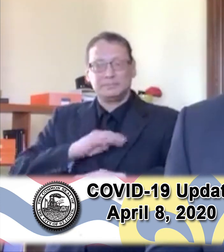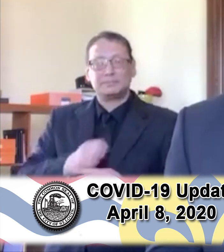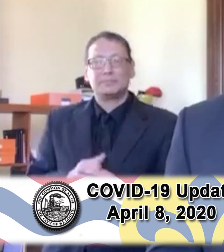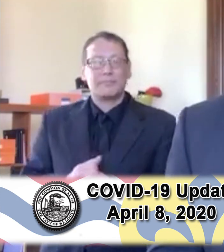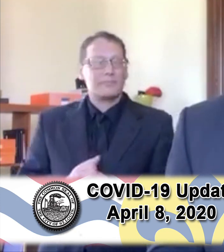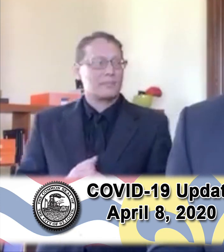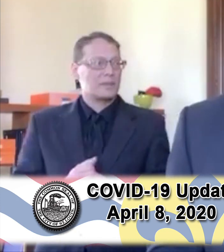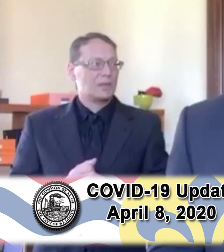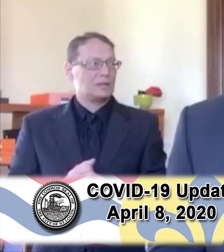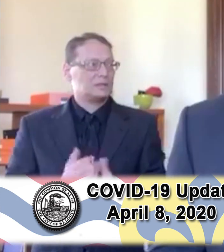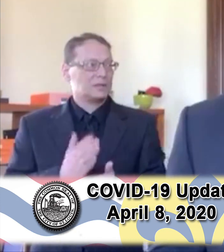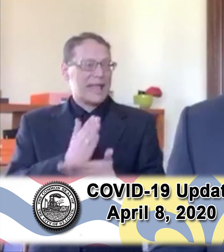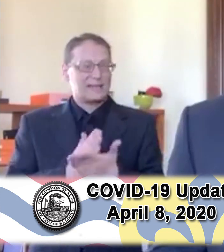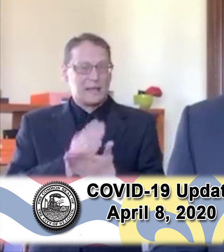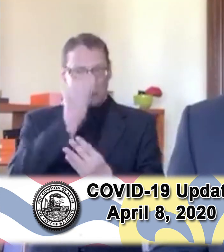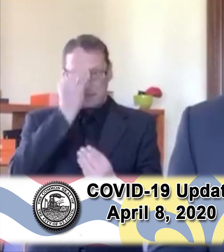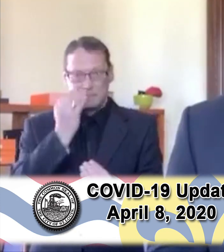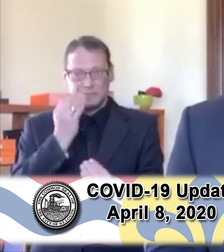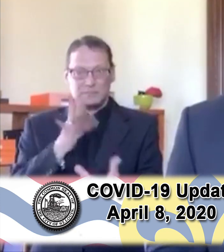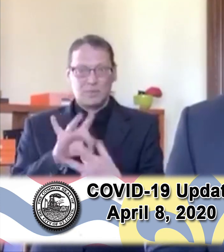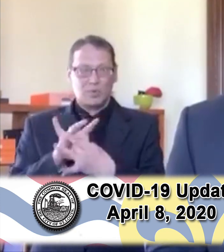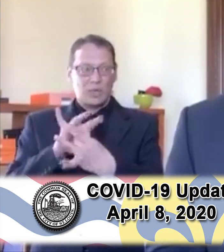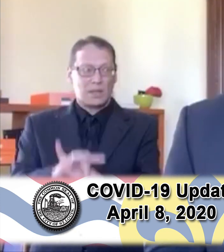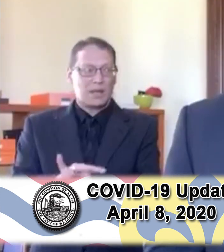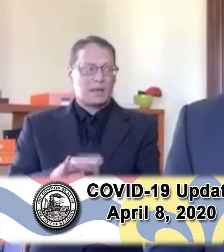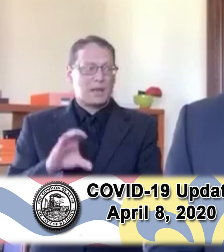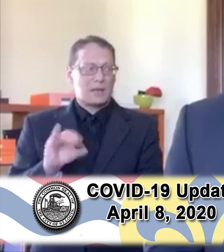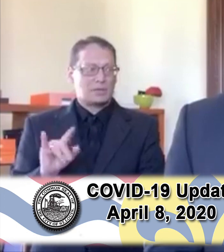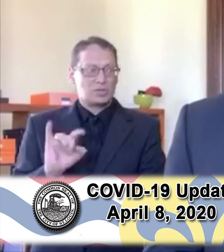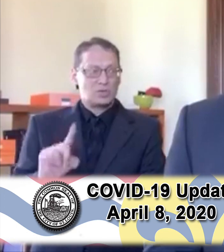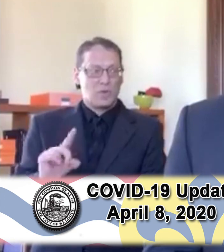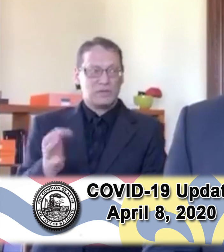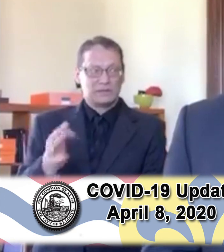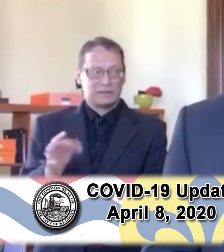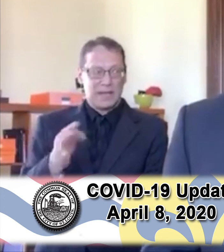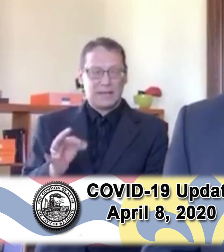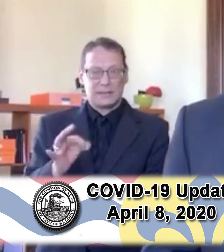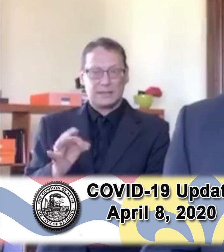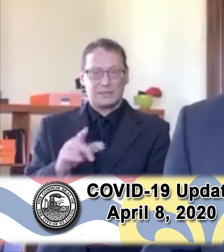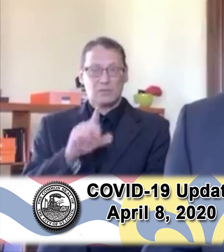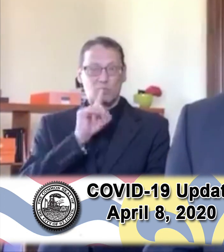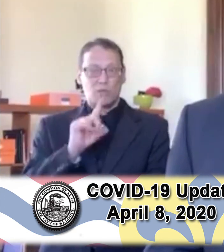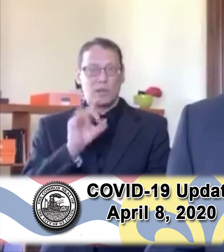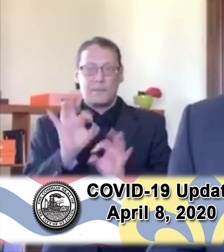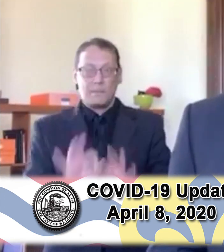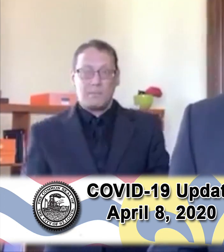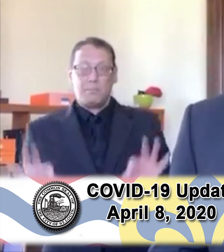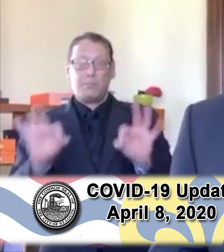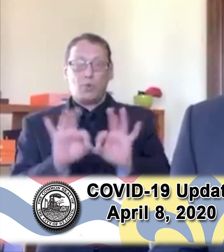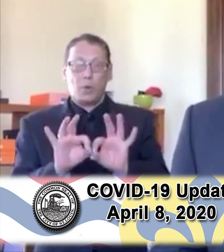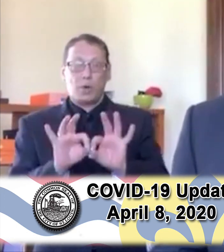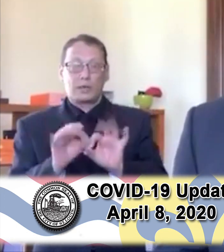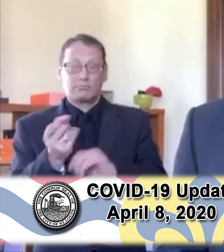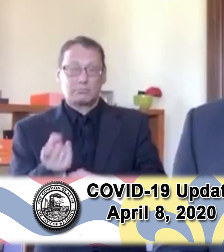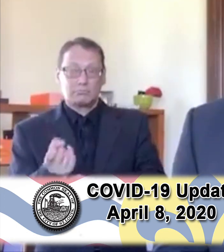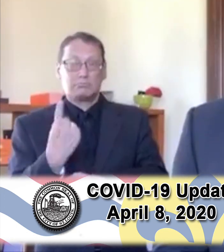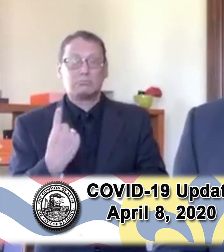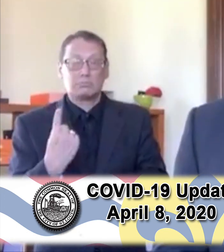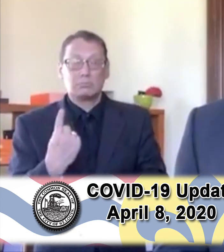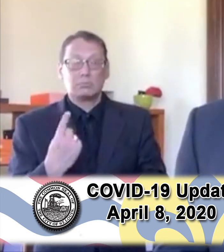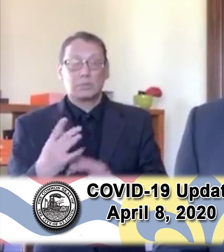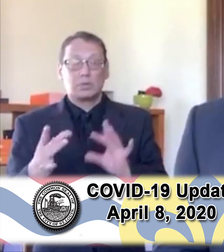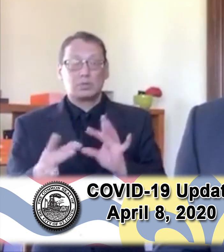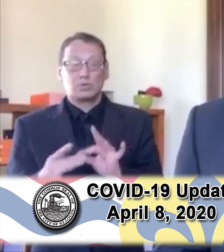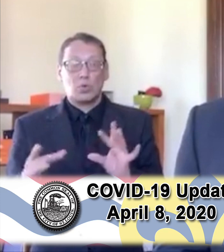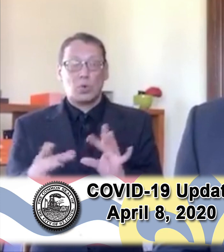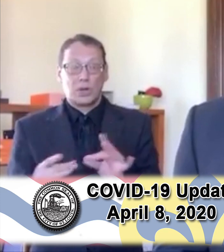data related to COVID-19 in the city of St. Louis, it's really important that we understand and we tell the story about